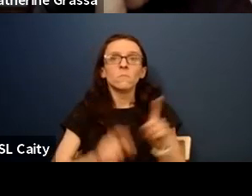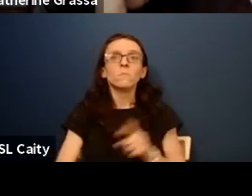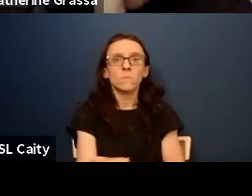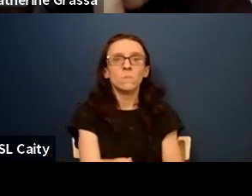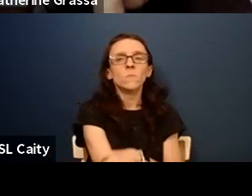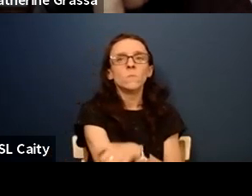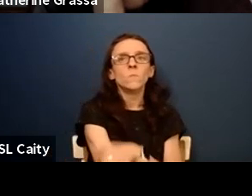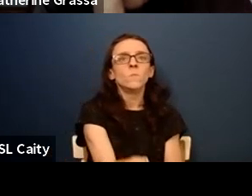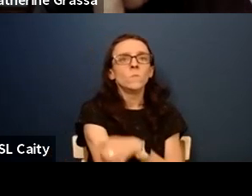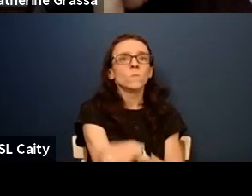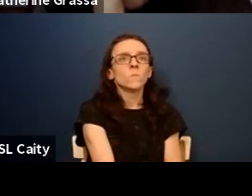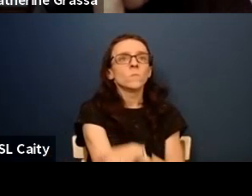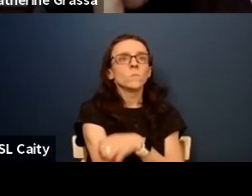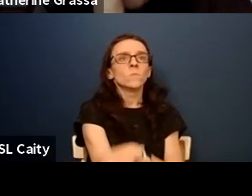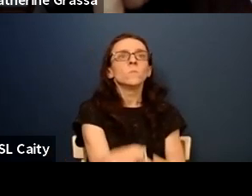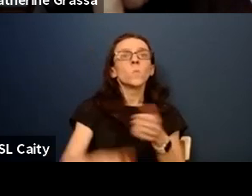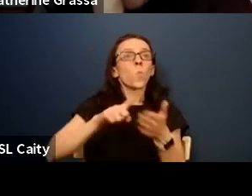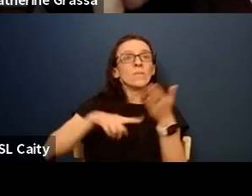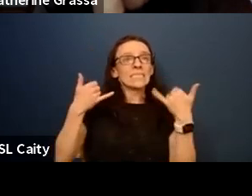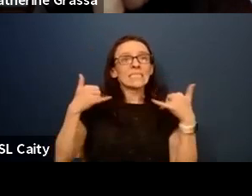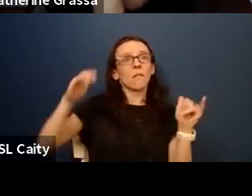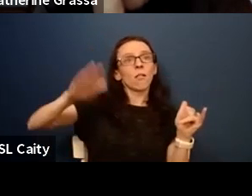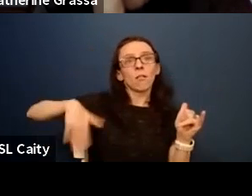What we still have left open